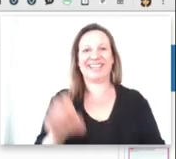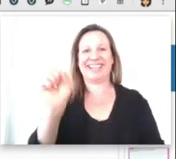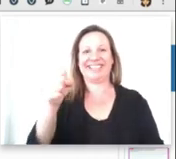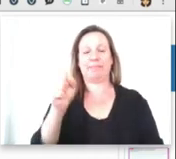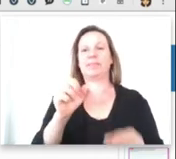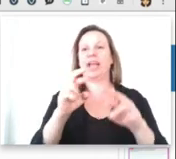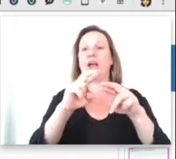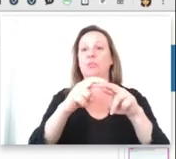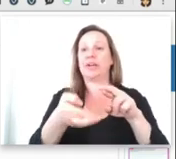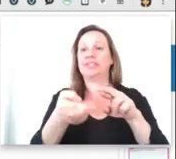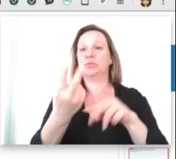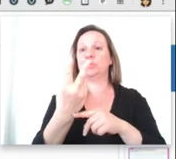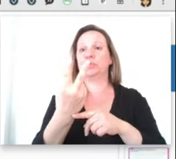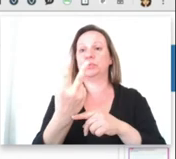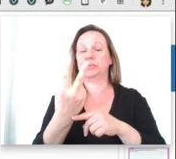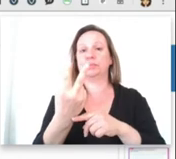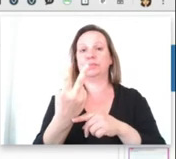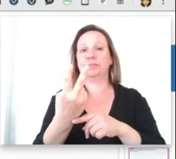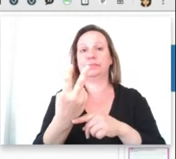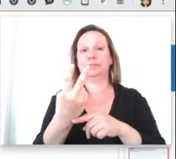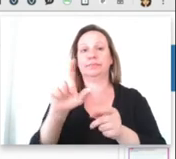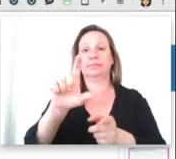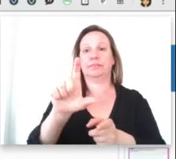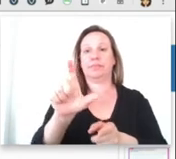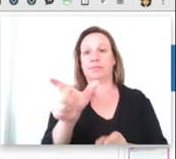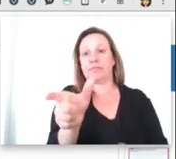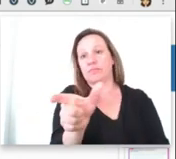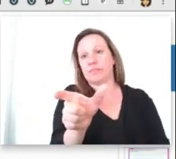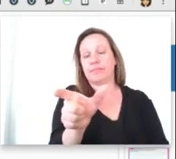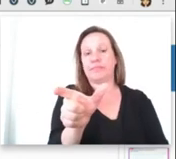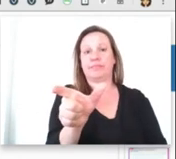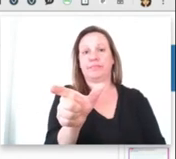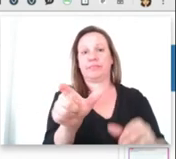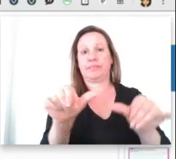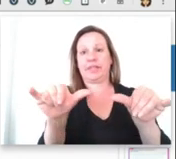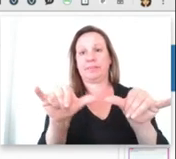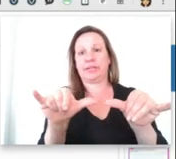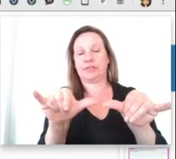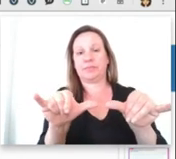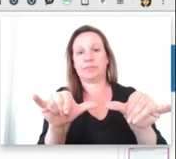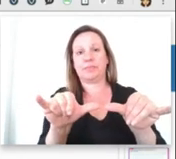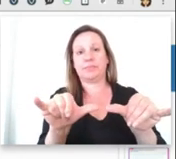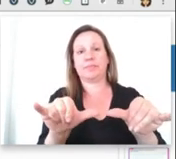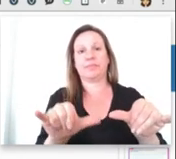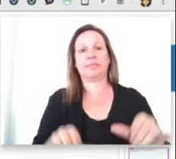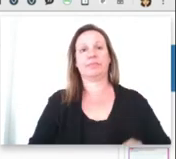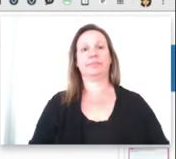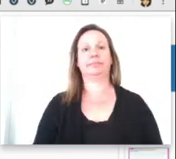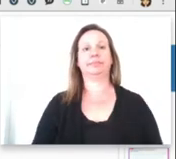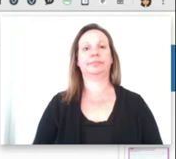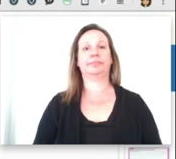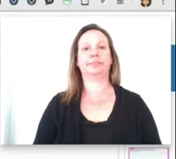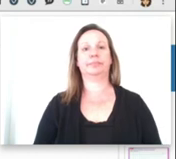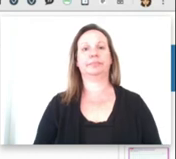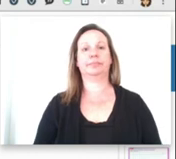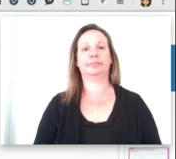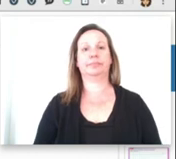rounded that down to 2. And I'm going to go ahead and bring this one back down. Sure it's straight.